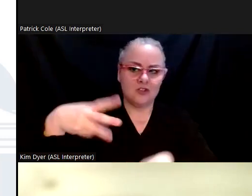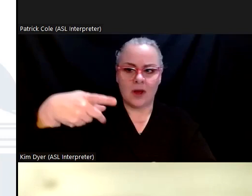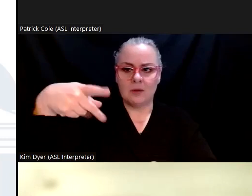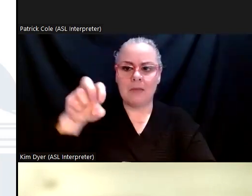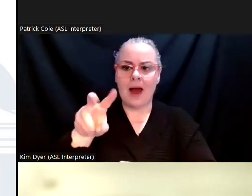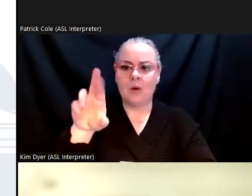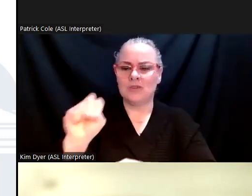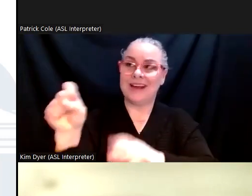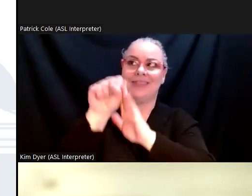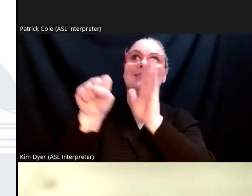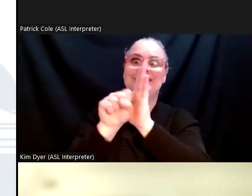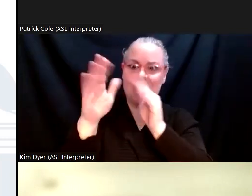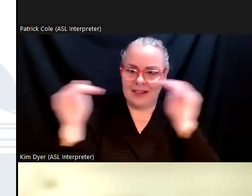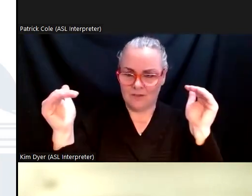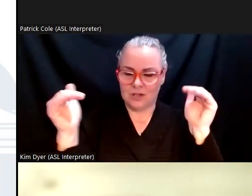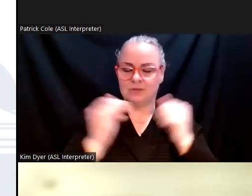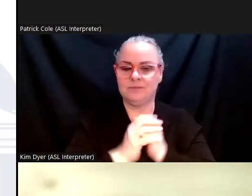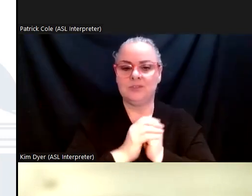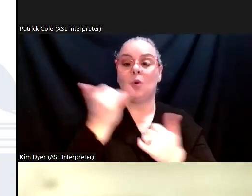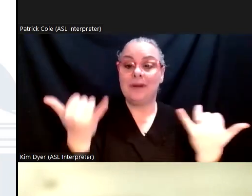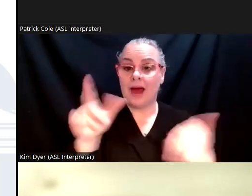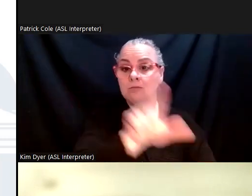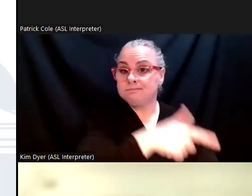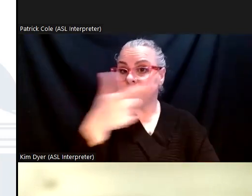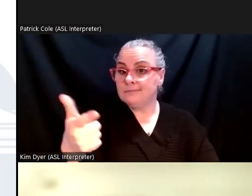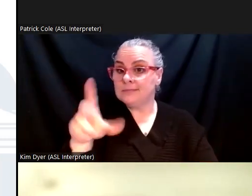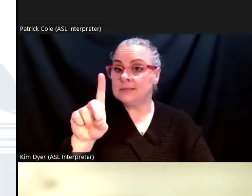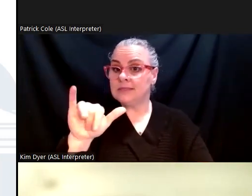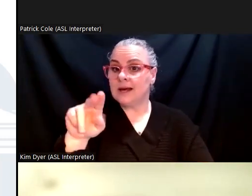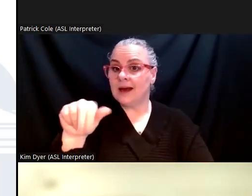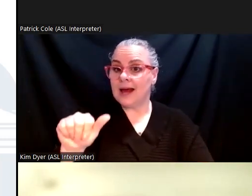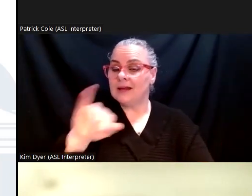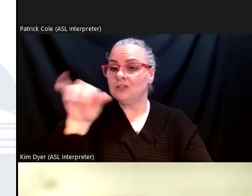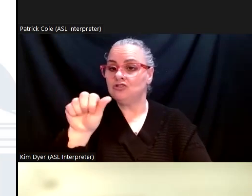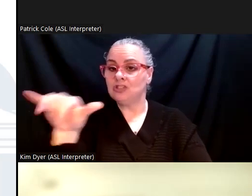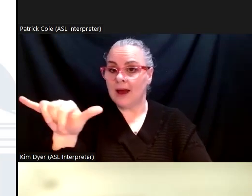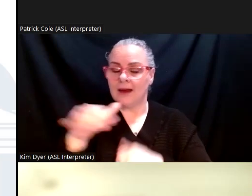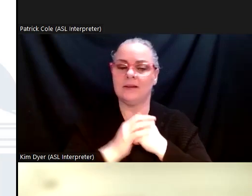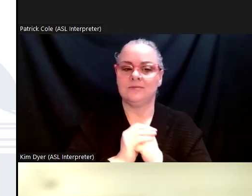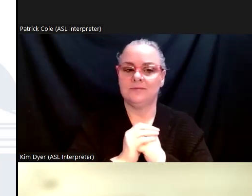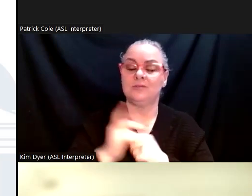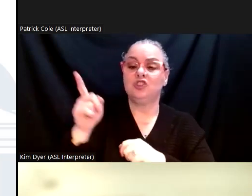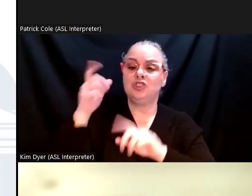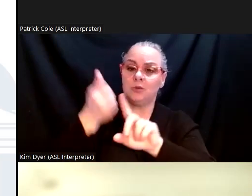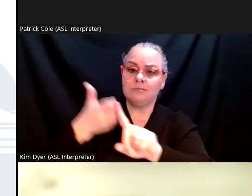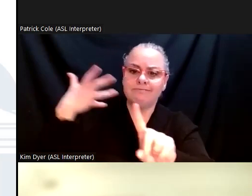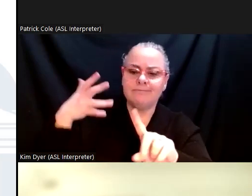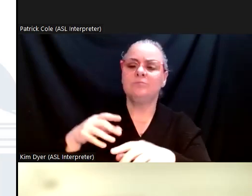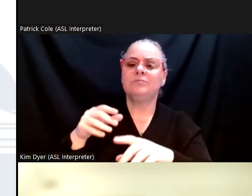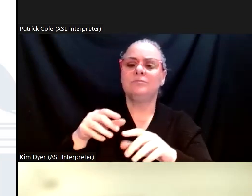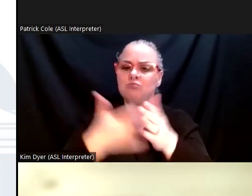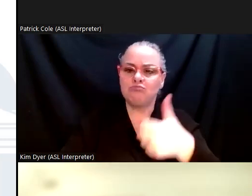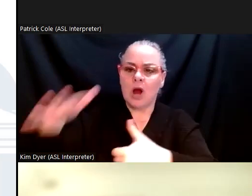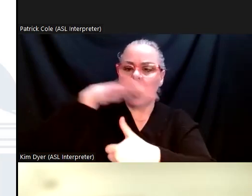level. So with that as preface, let me turn it over to my colleague, Diana Jay, who will talk about the Priority Climate